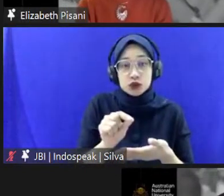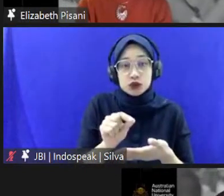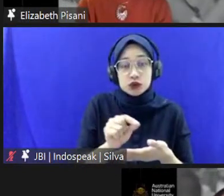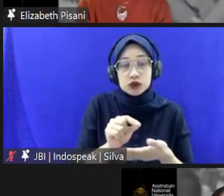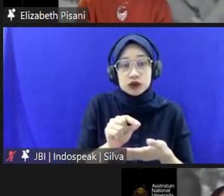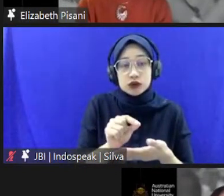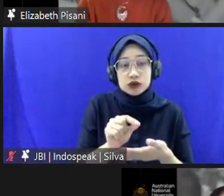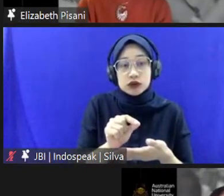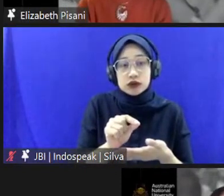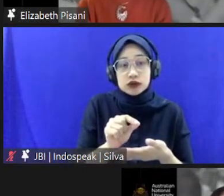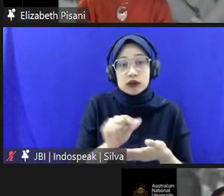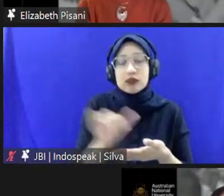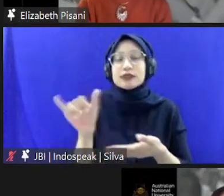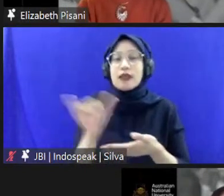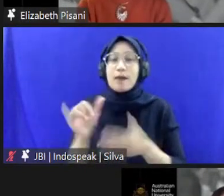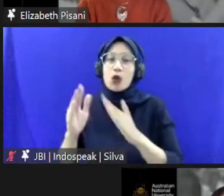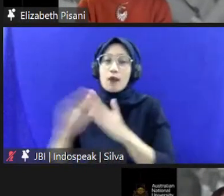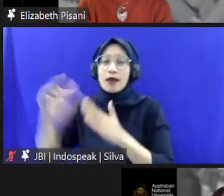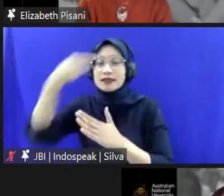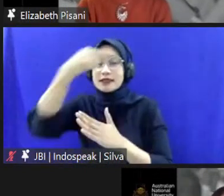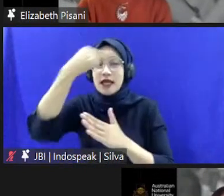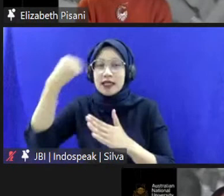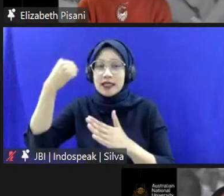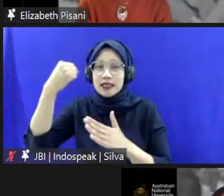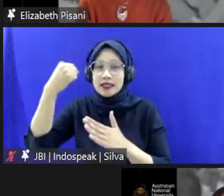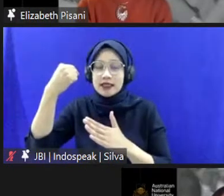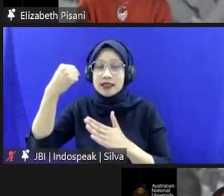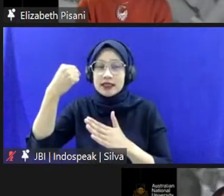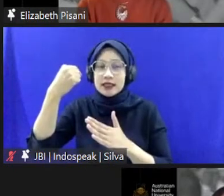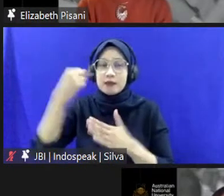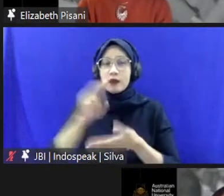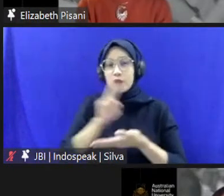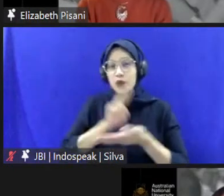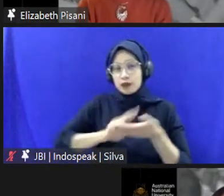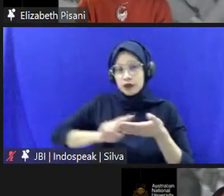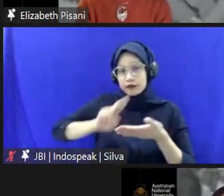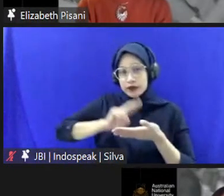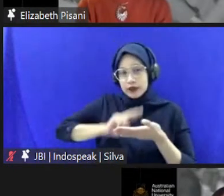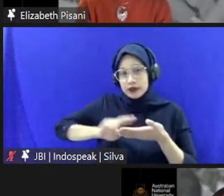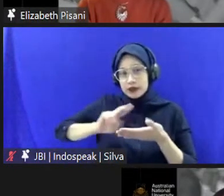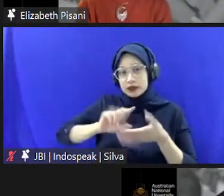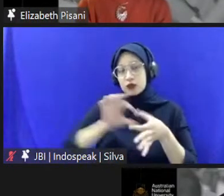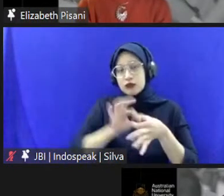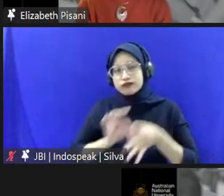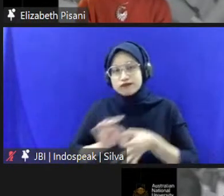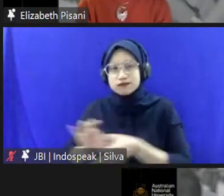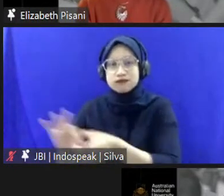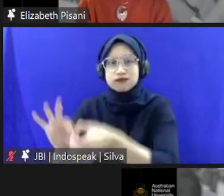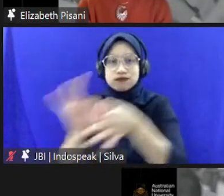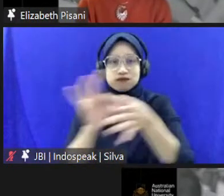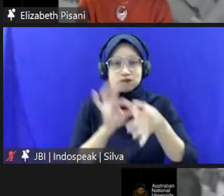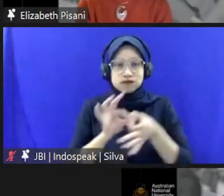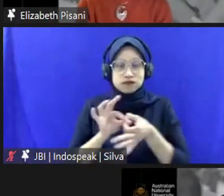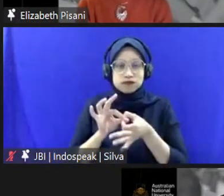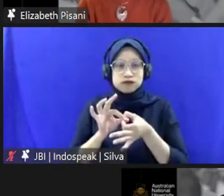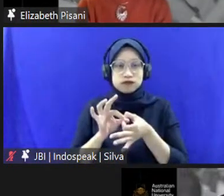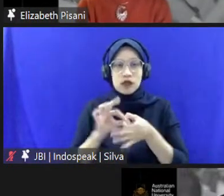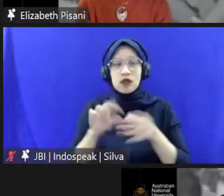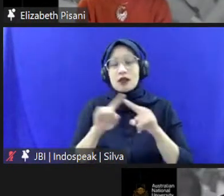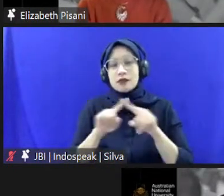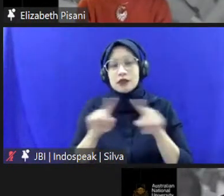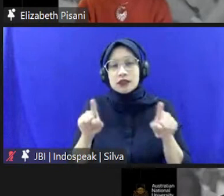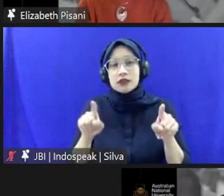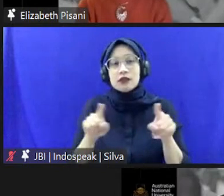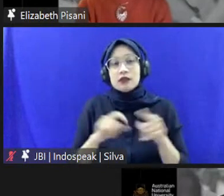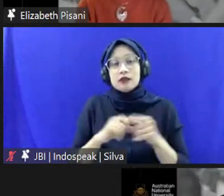the hospitals and also the university, they run this all together. But again,